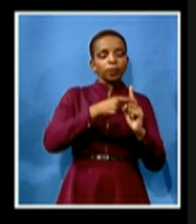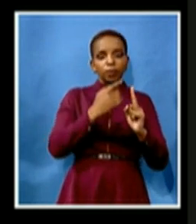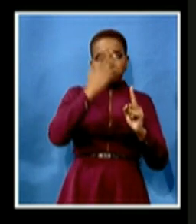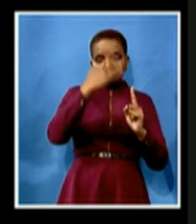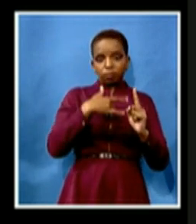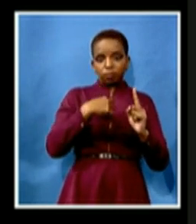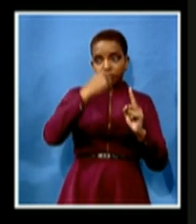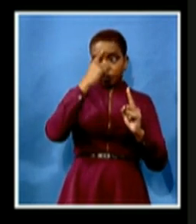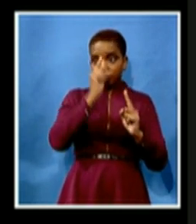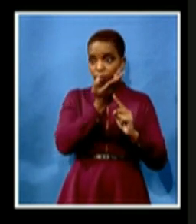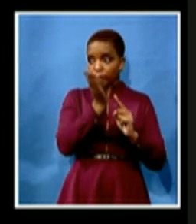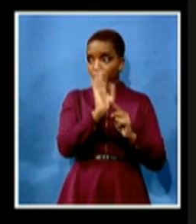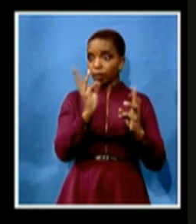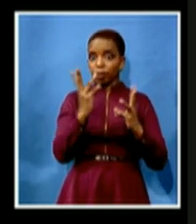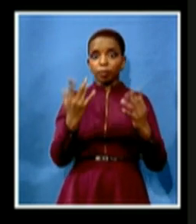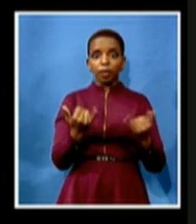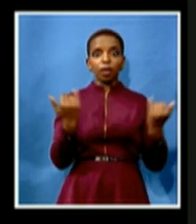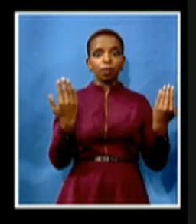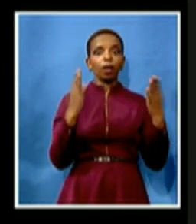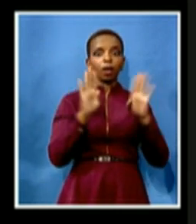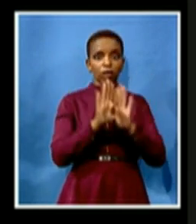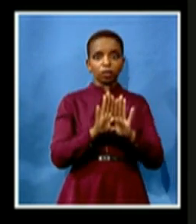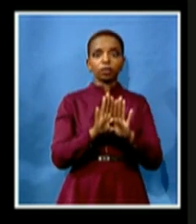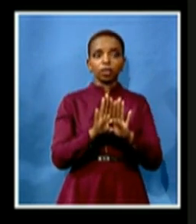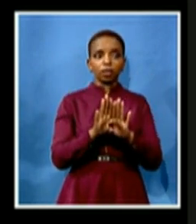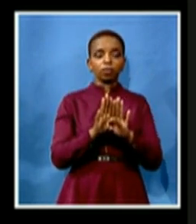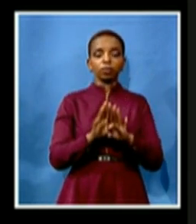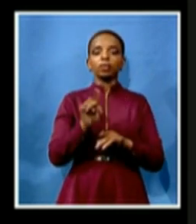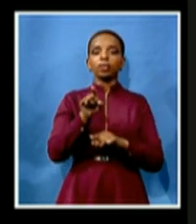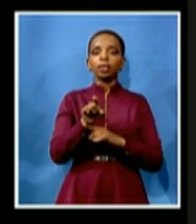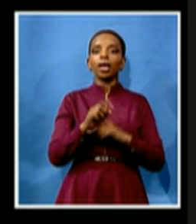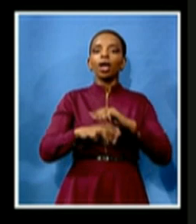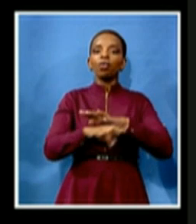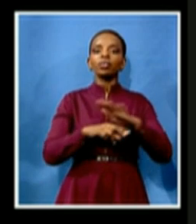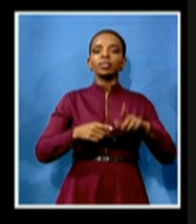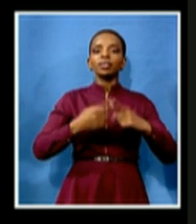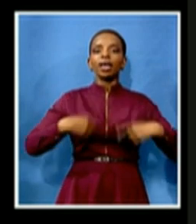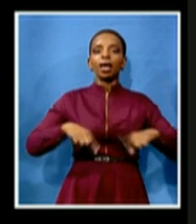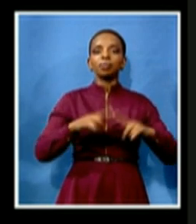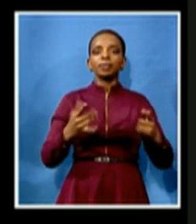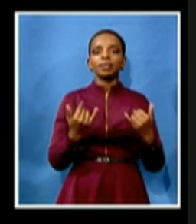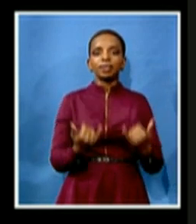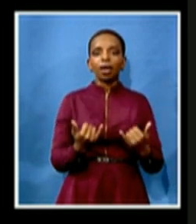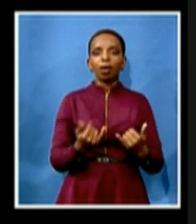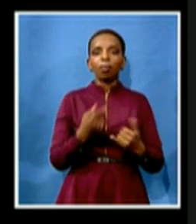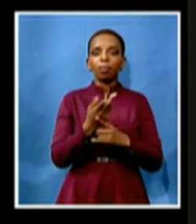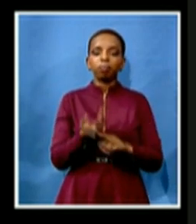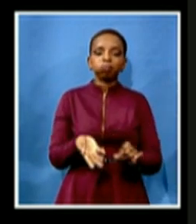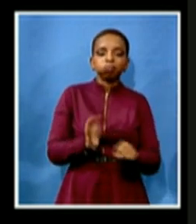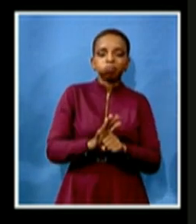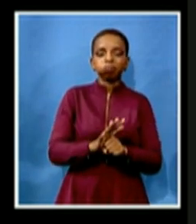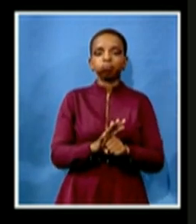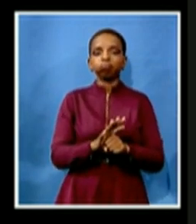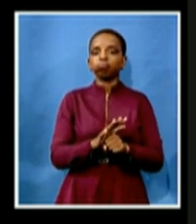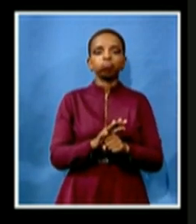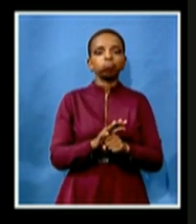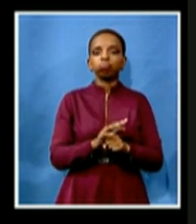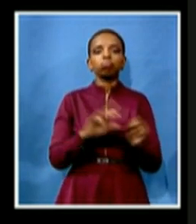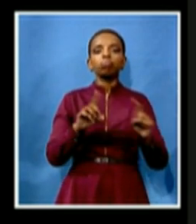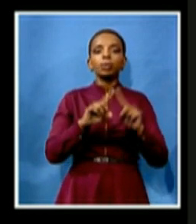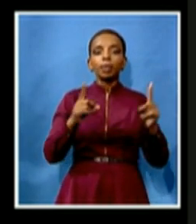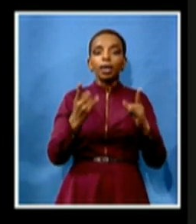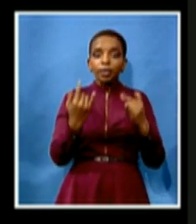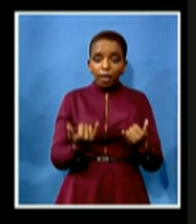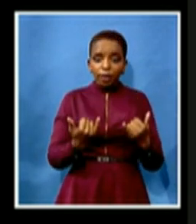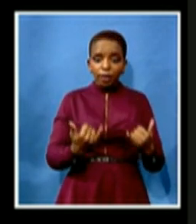it's not yet overwhelmed, where we can reopen the economy if we have our contact tracing right. And at the moment, we don't. We are not fast enough and we're